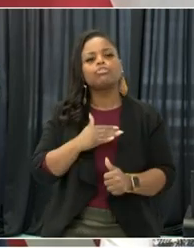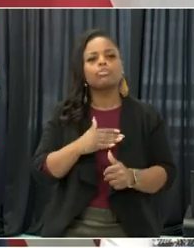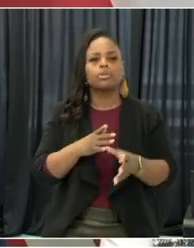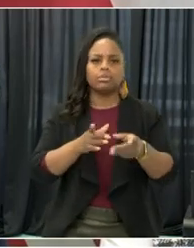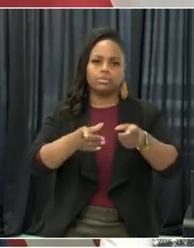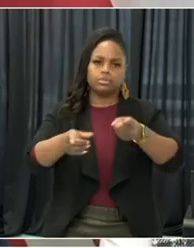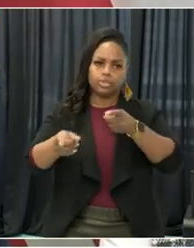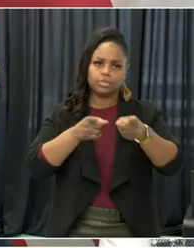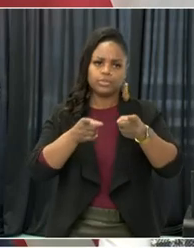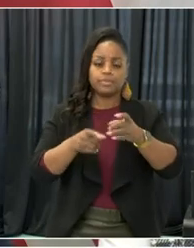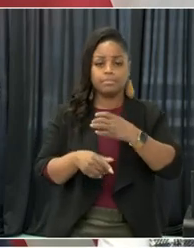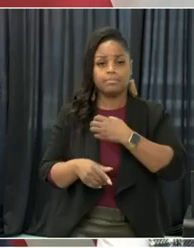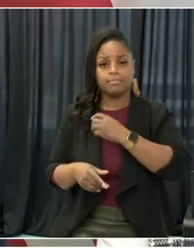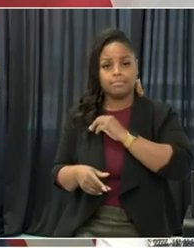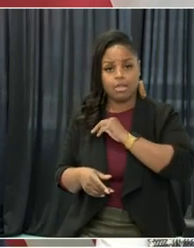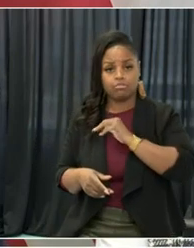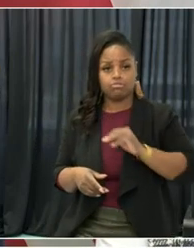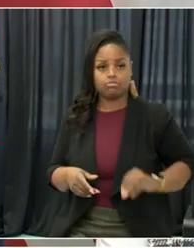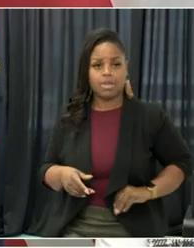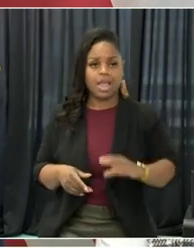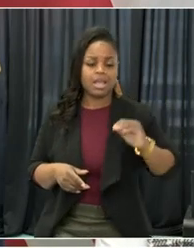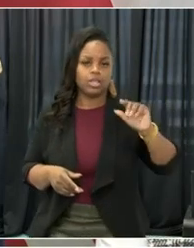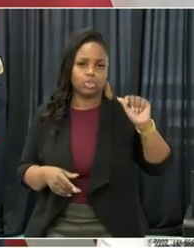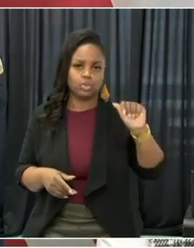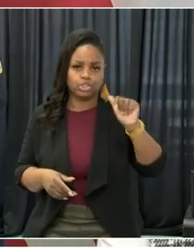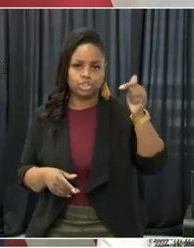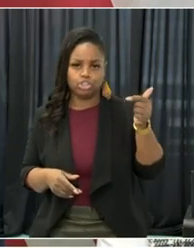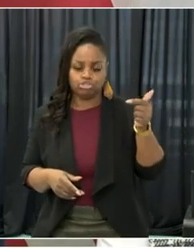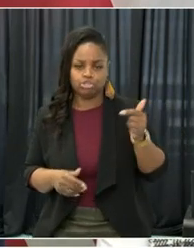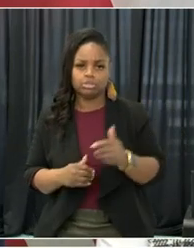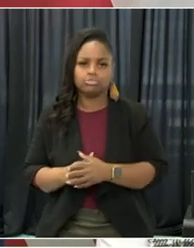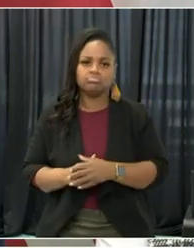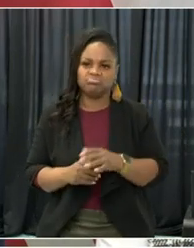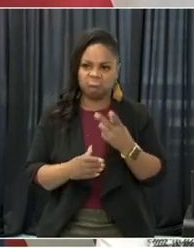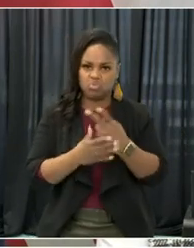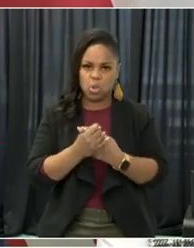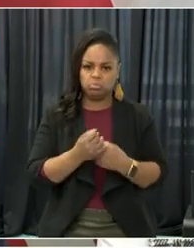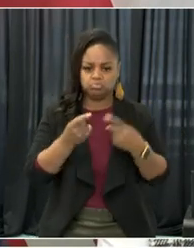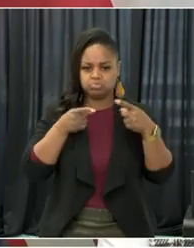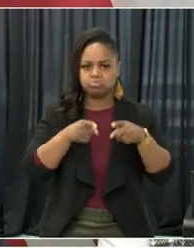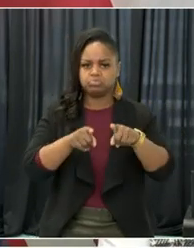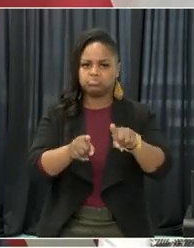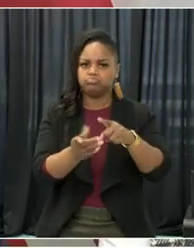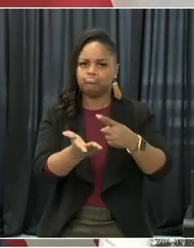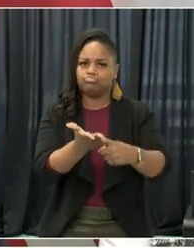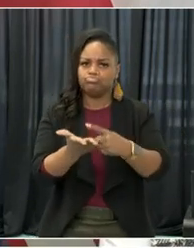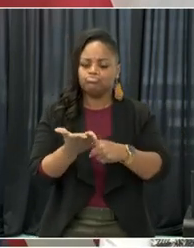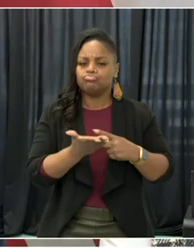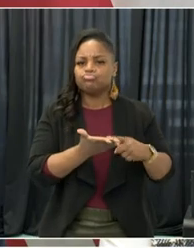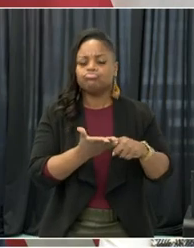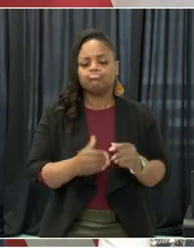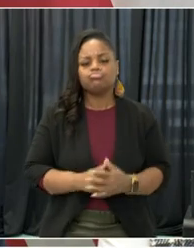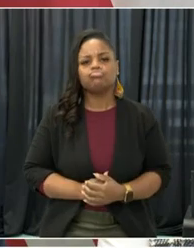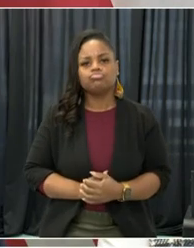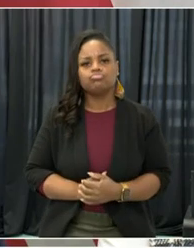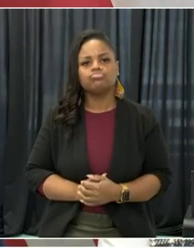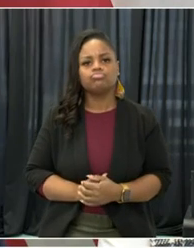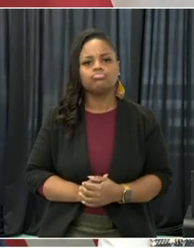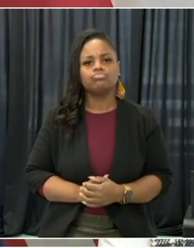attorney general. So that continues to be a discussion that we have. And quite